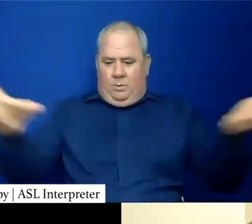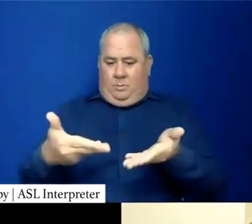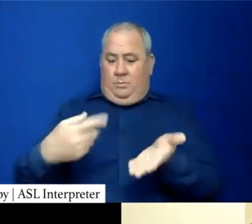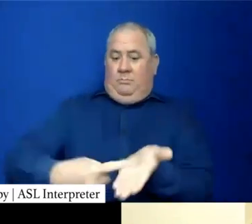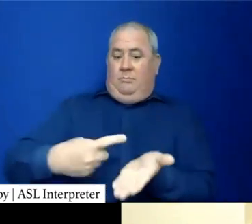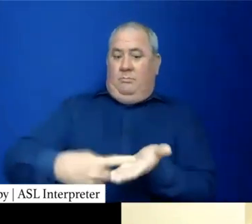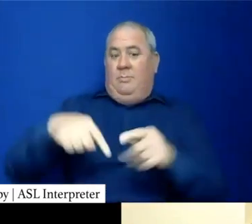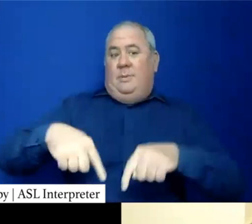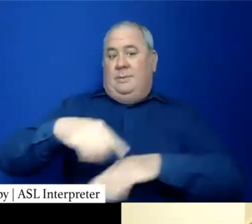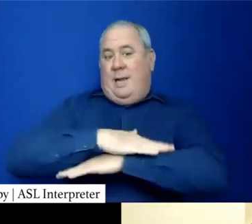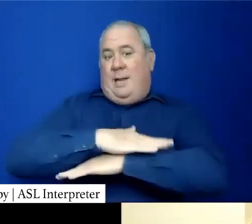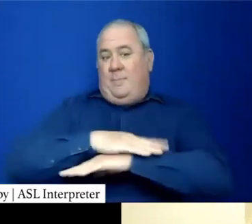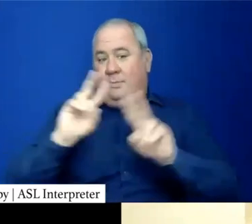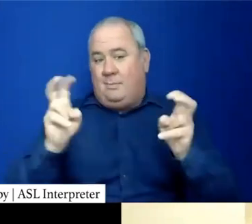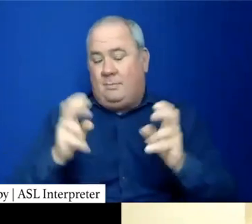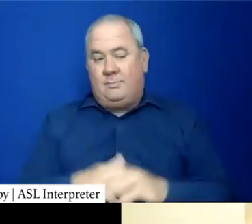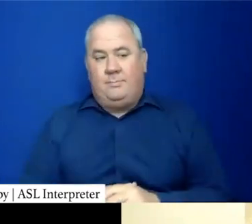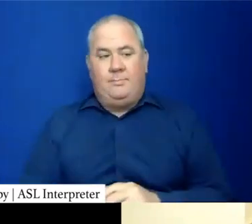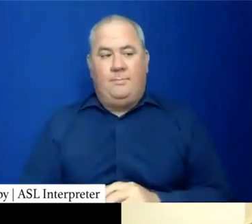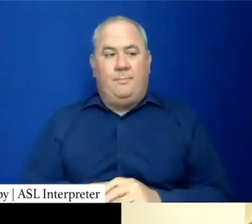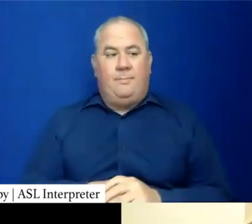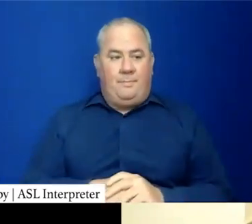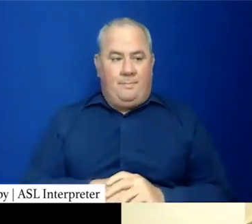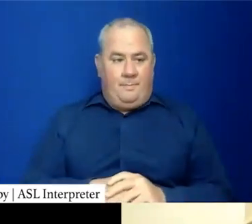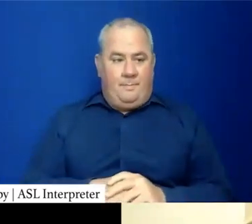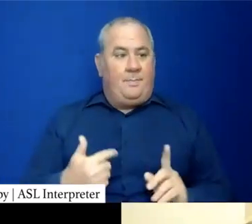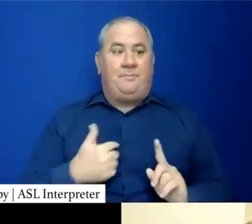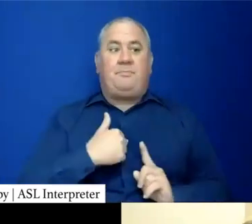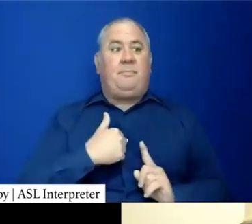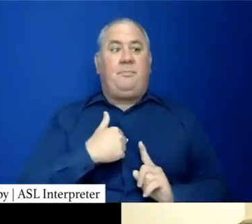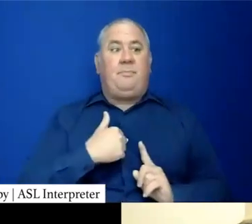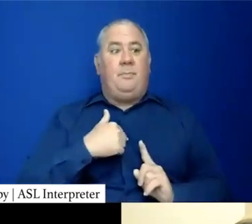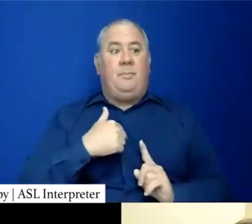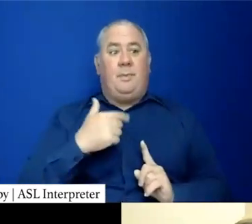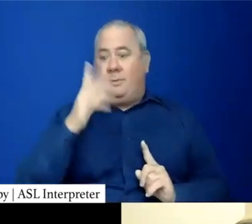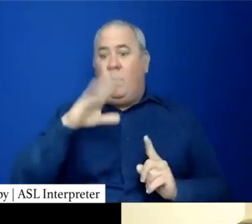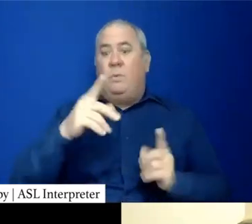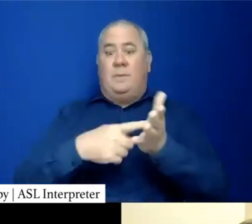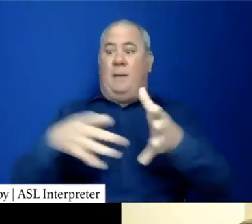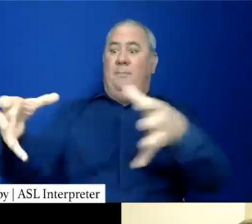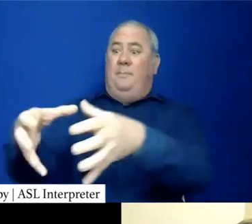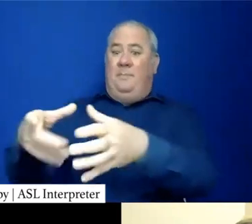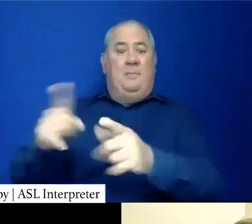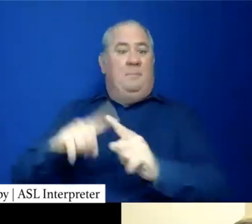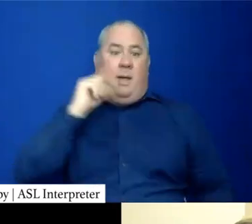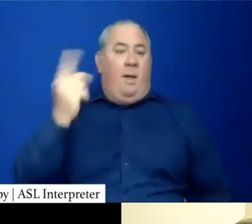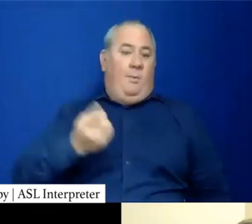And there can't just be one loud disabled person in the entire public health infrastructure because we can't attend all